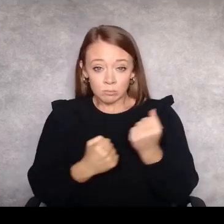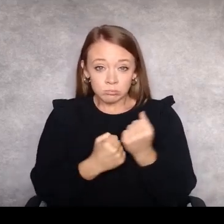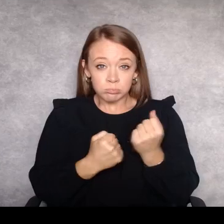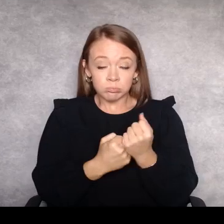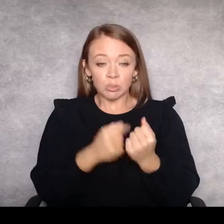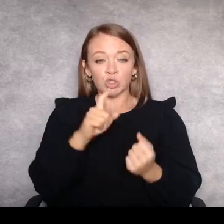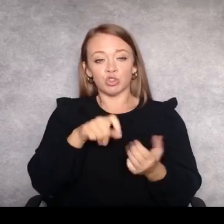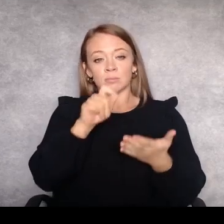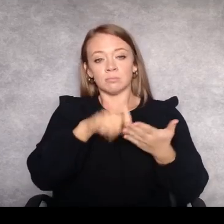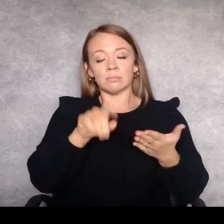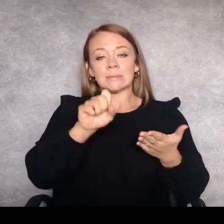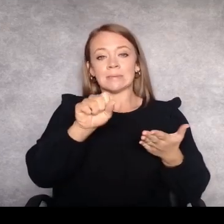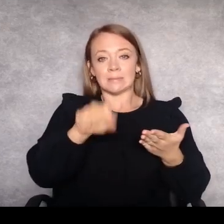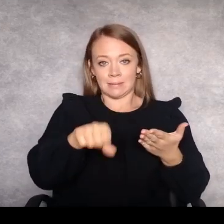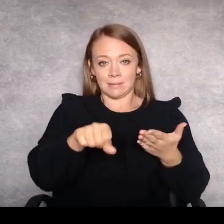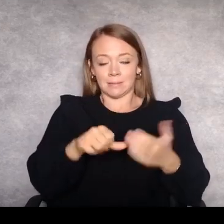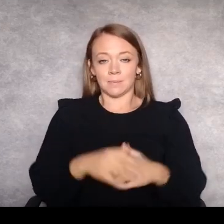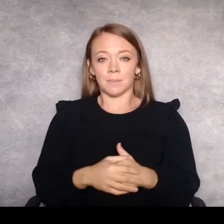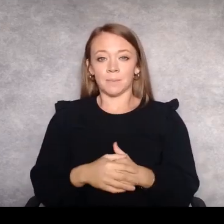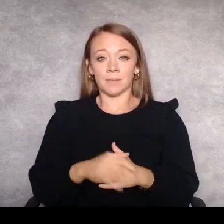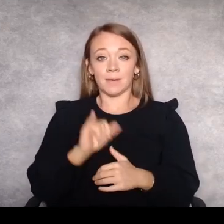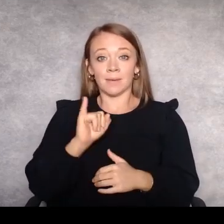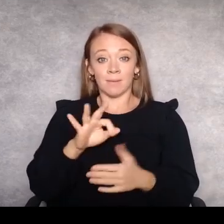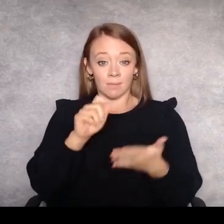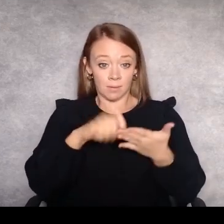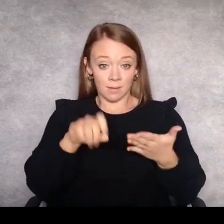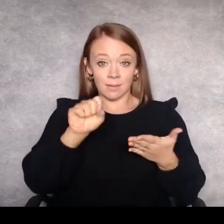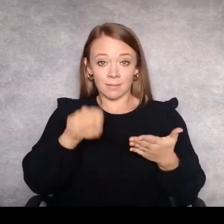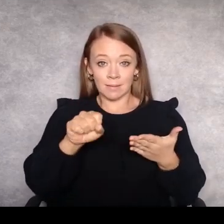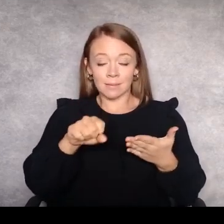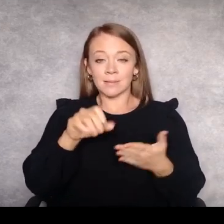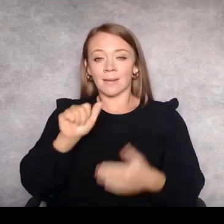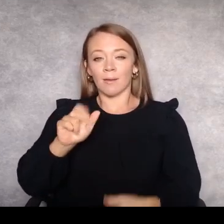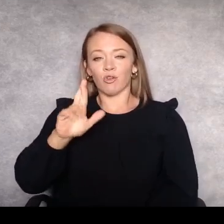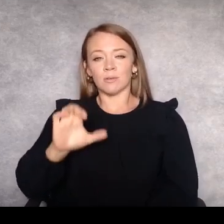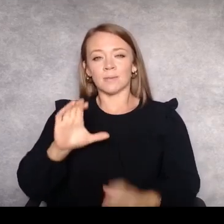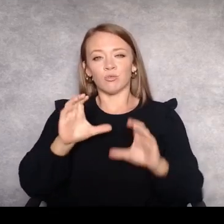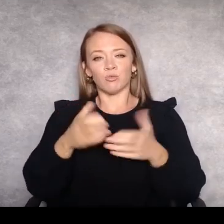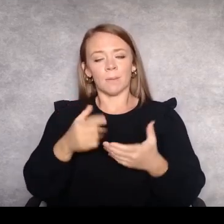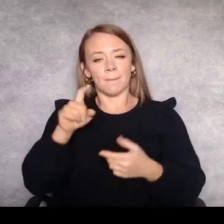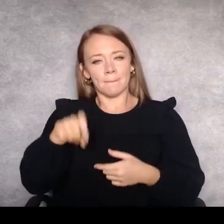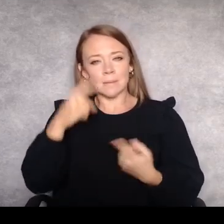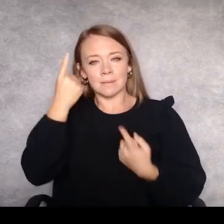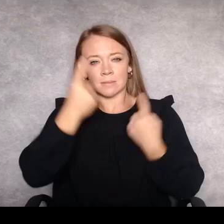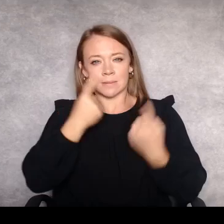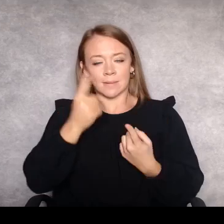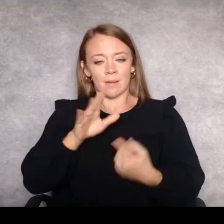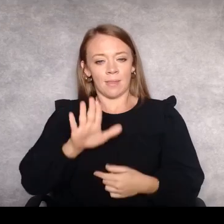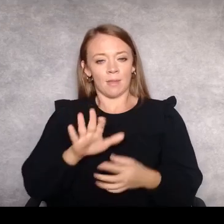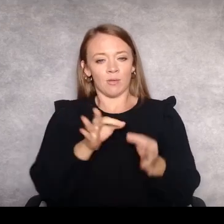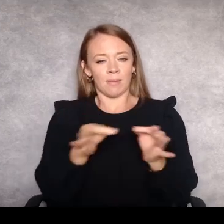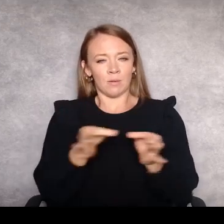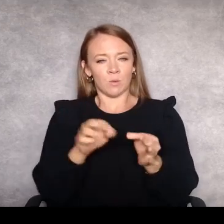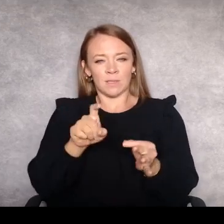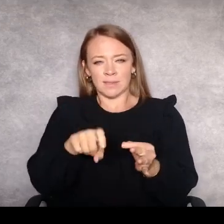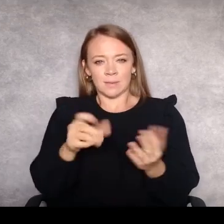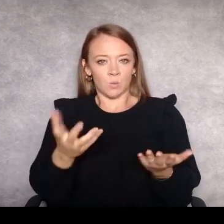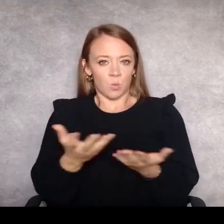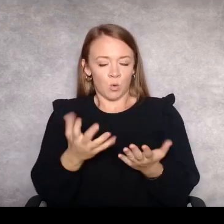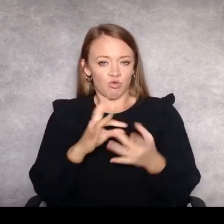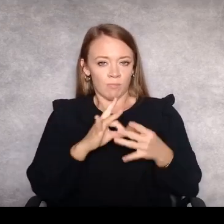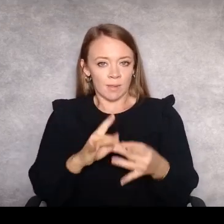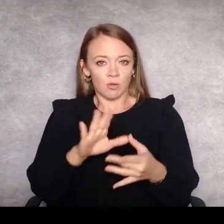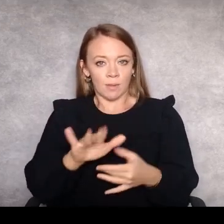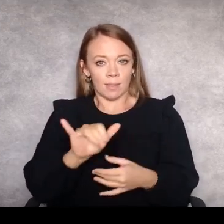should be marked yes. If yes, the ARC must consider what are the language needs relating to their